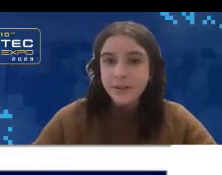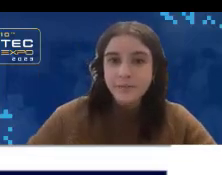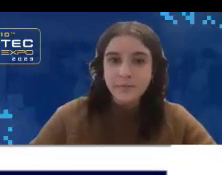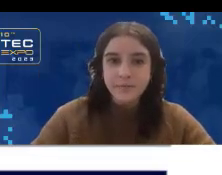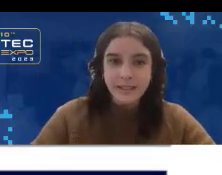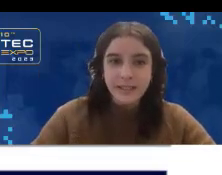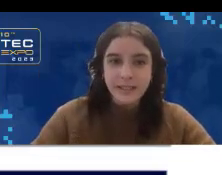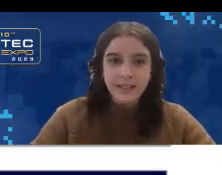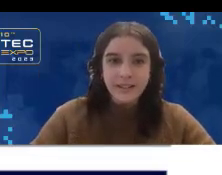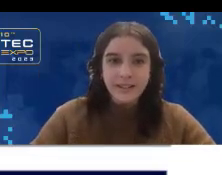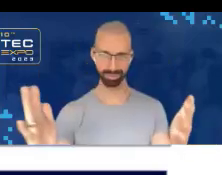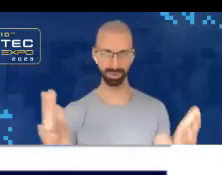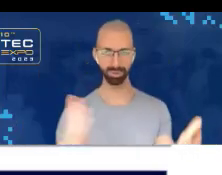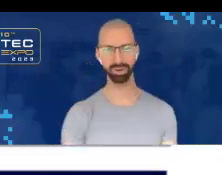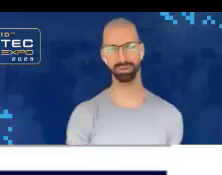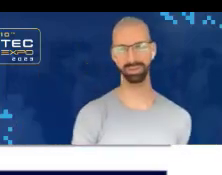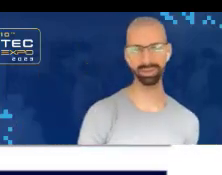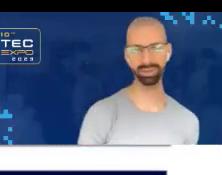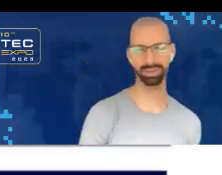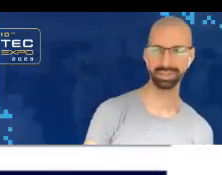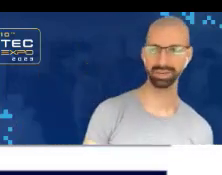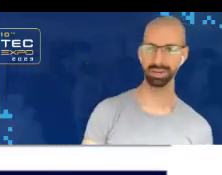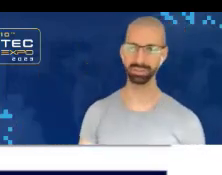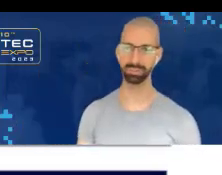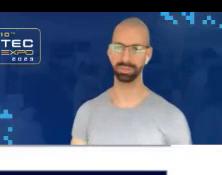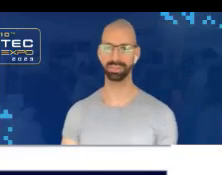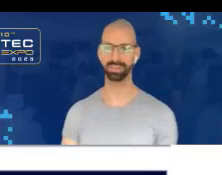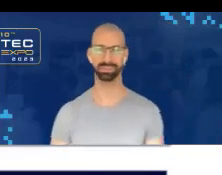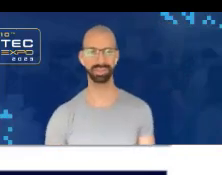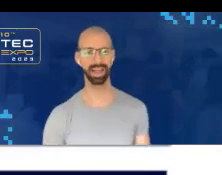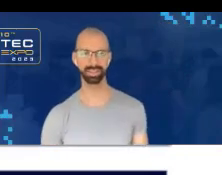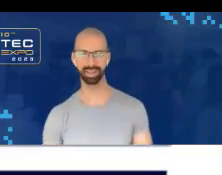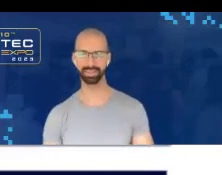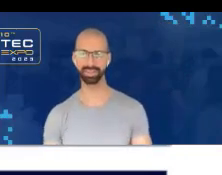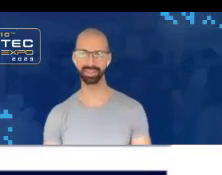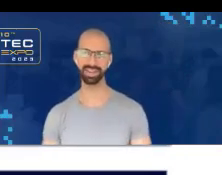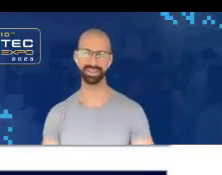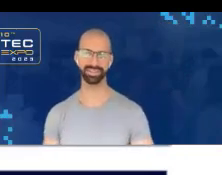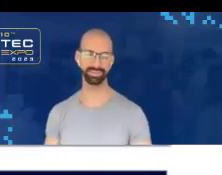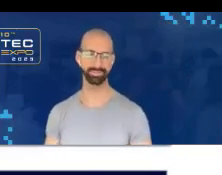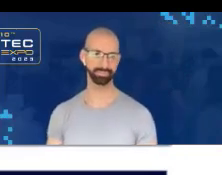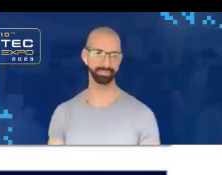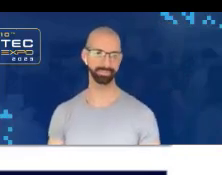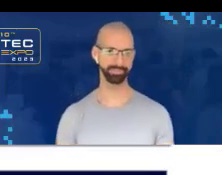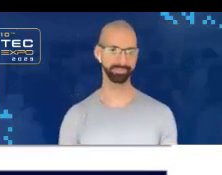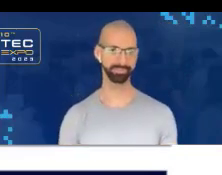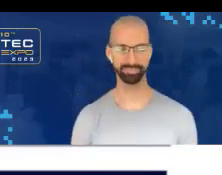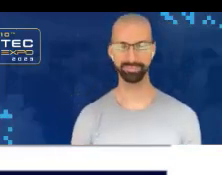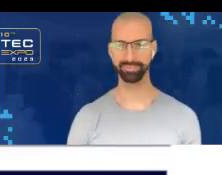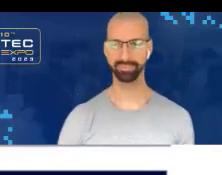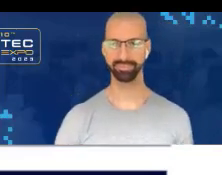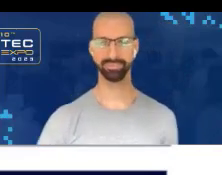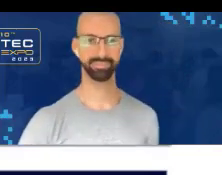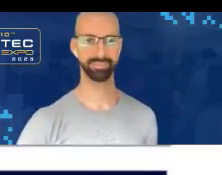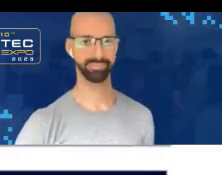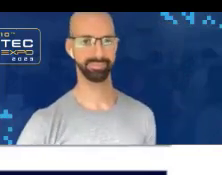Eduardo? And yes, I'm Eduardo, the learning technology specialist at LDDI.